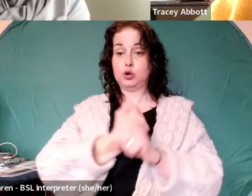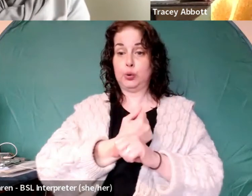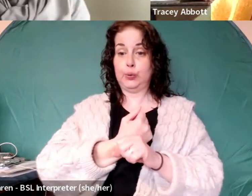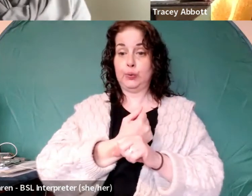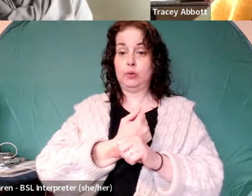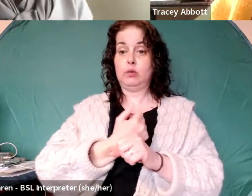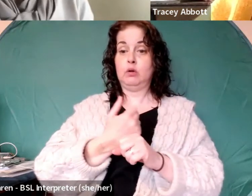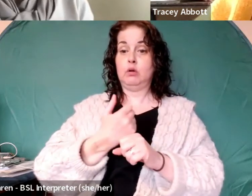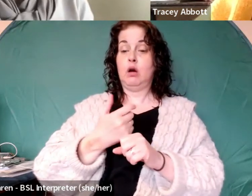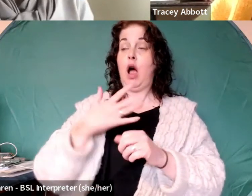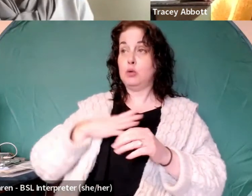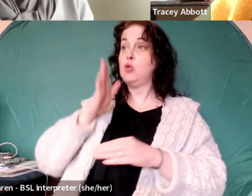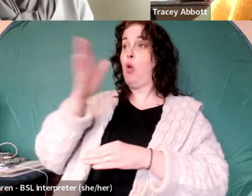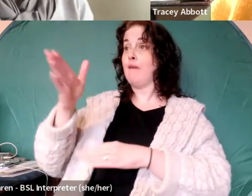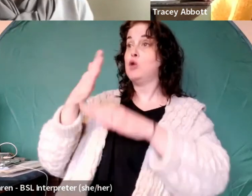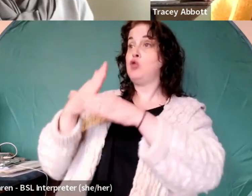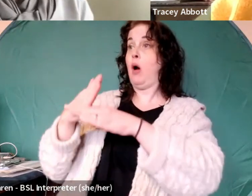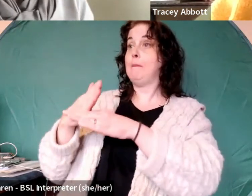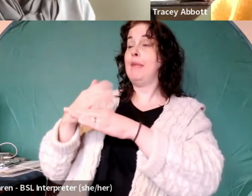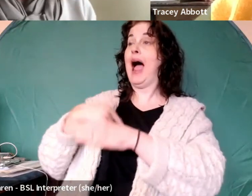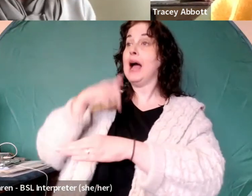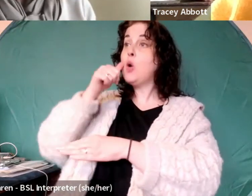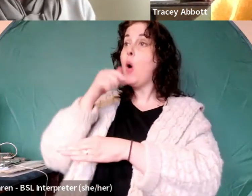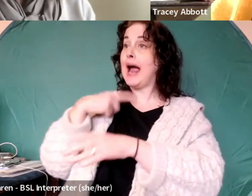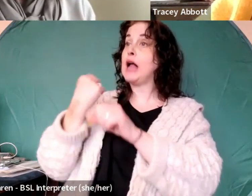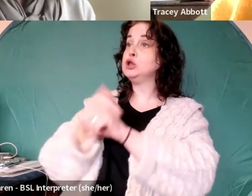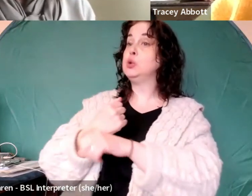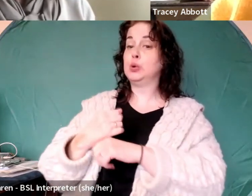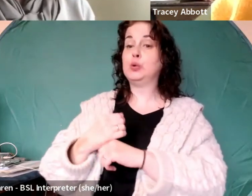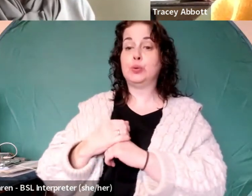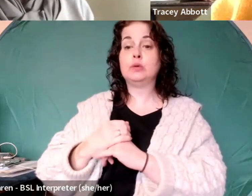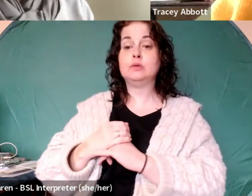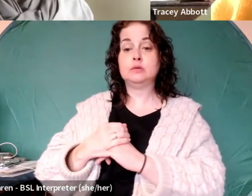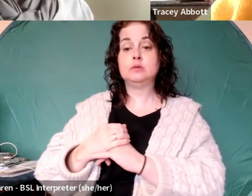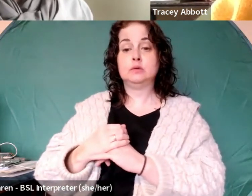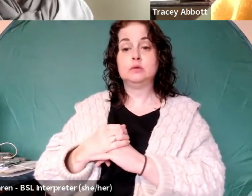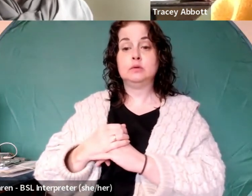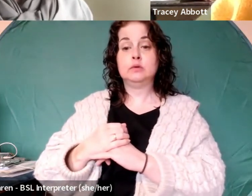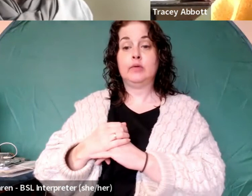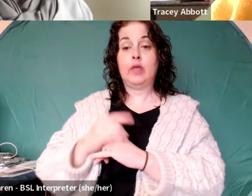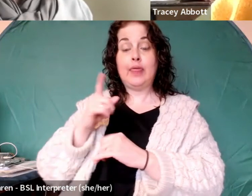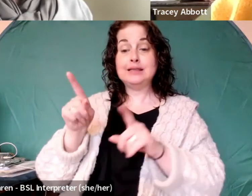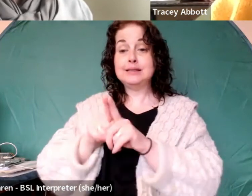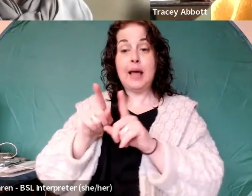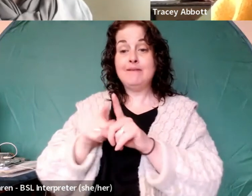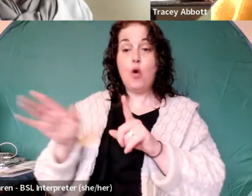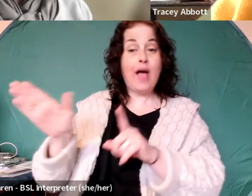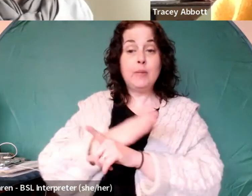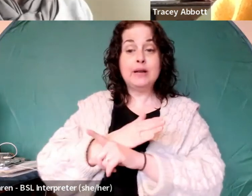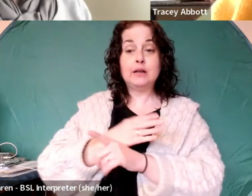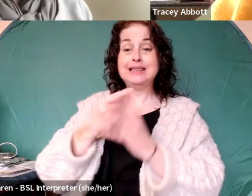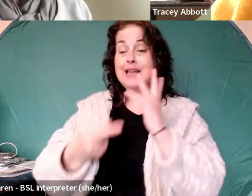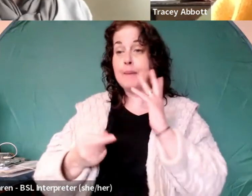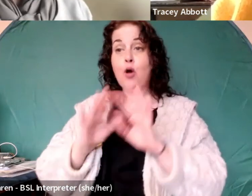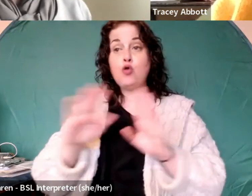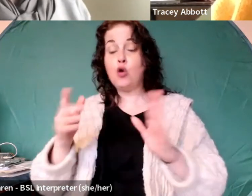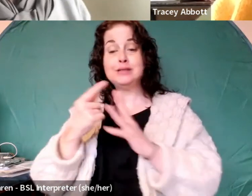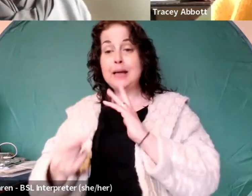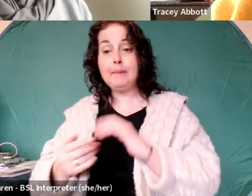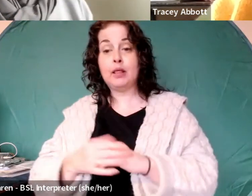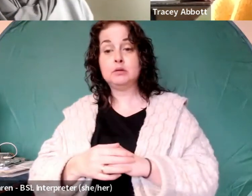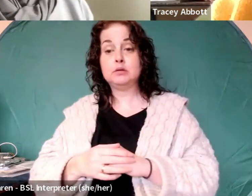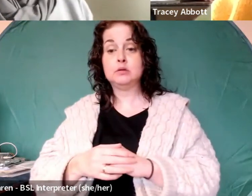do. I'm going to go for the jobs that isn't that strange? Imagine that. And that's the same for everybody, whether you're disabled or not